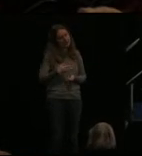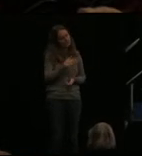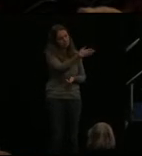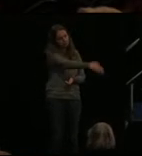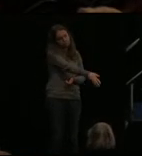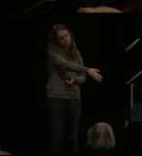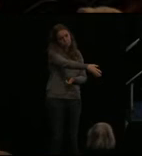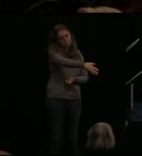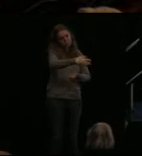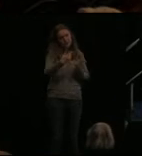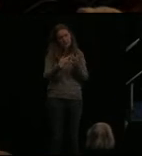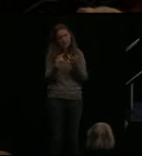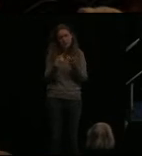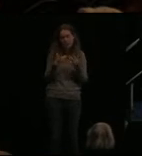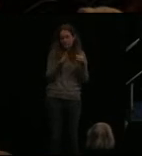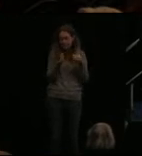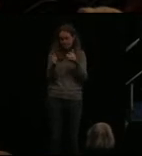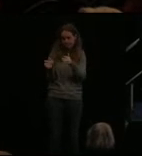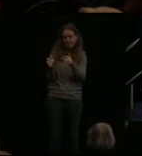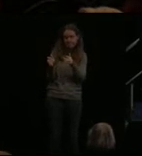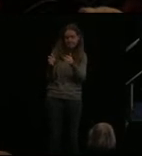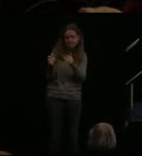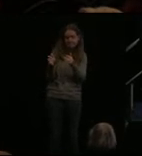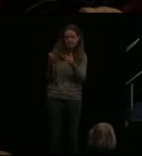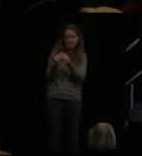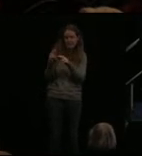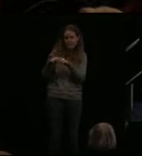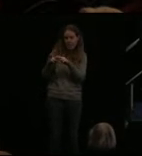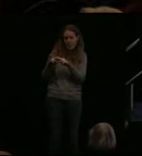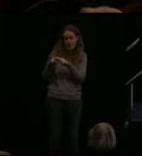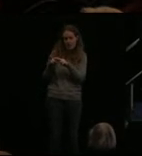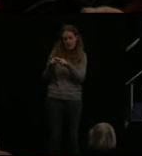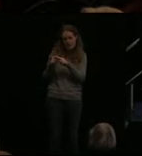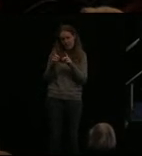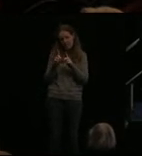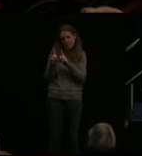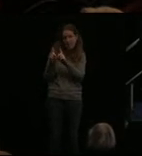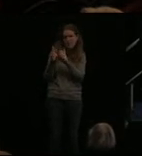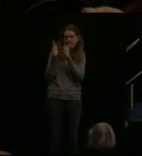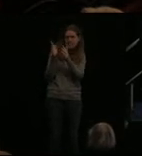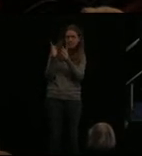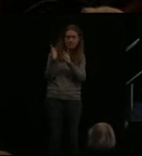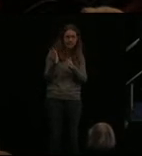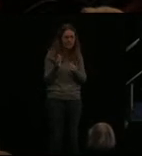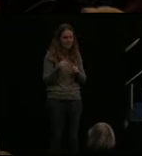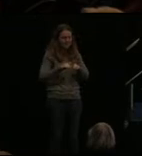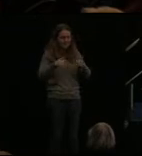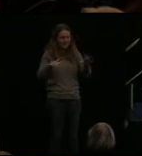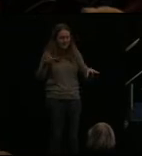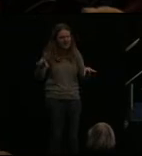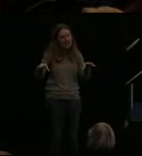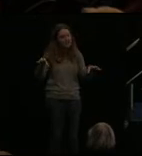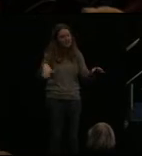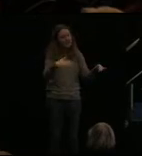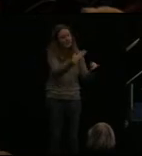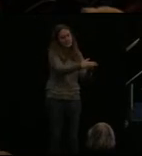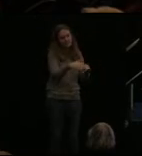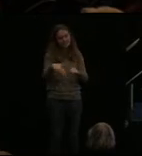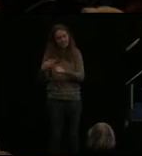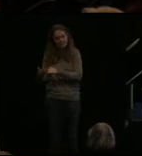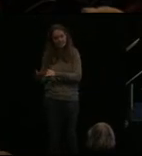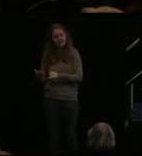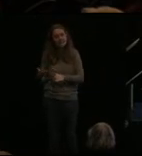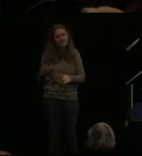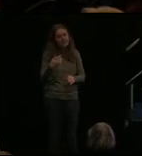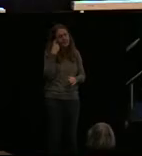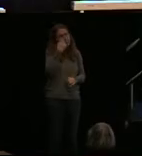other followed a path with his father. And what completely different places they ended up. I think